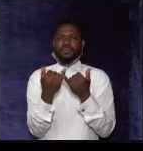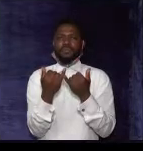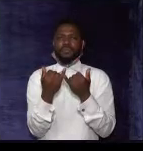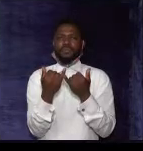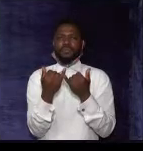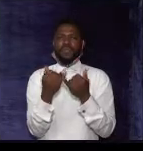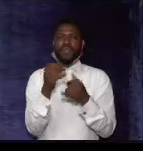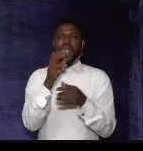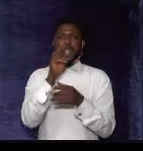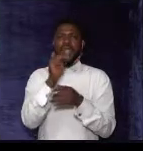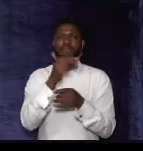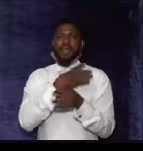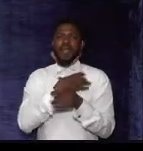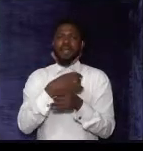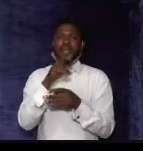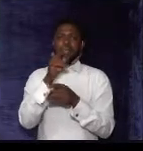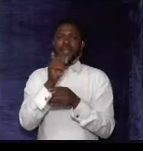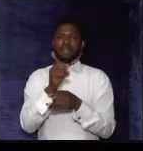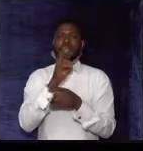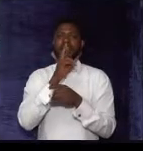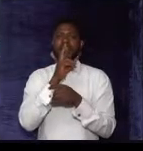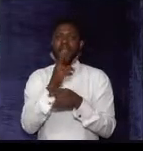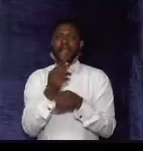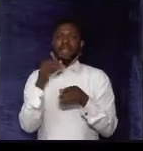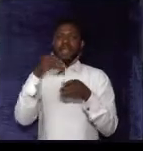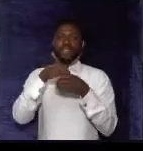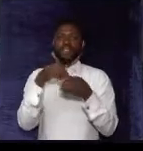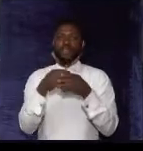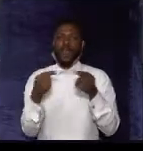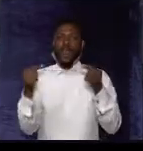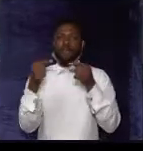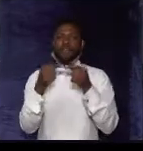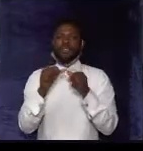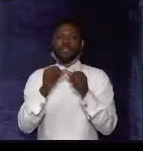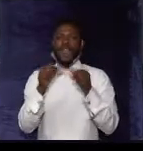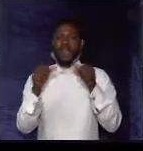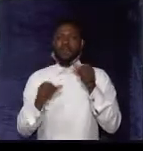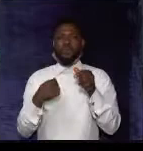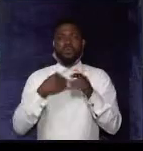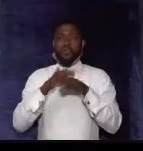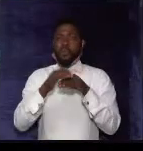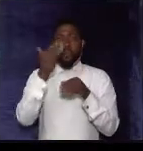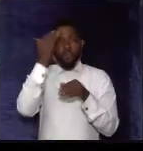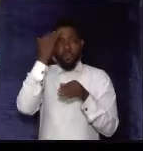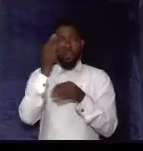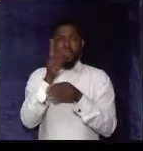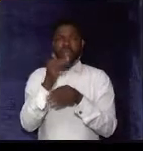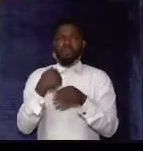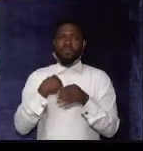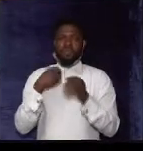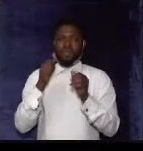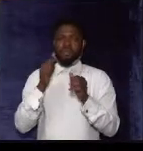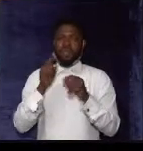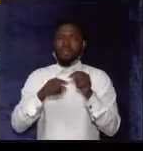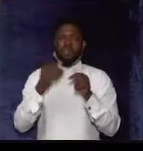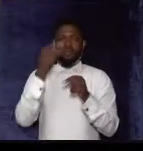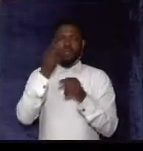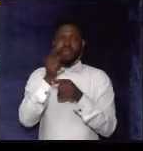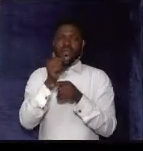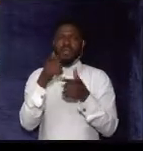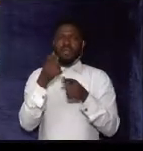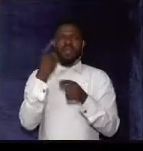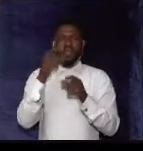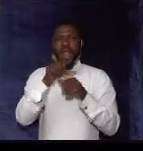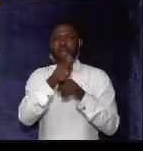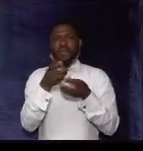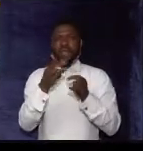Now, M and N are interior opposite angles, but we don't know M, which means that we can know N. So